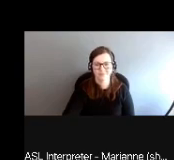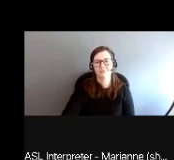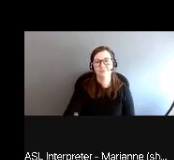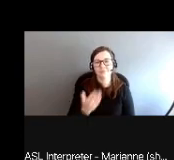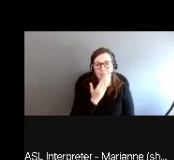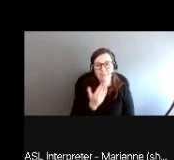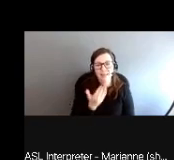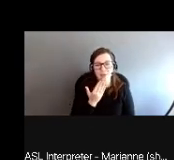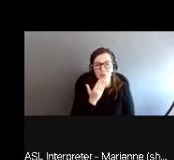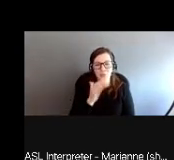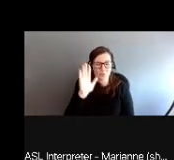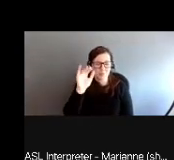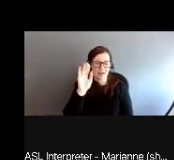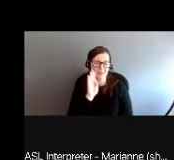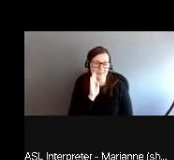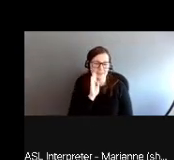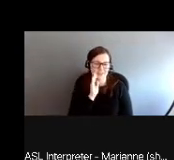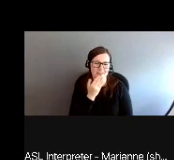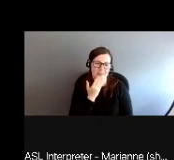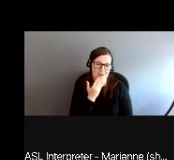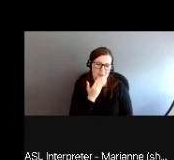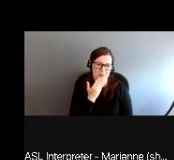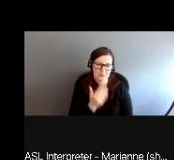bye, Behishta. Thank you.